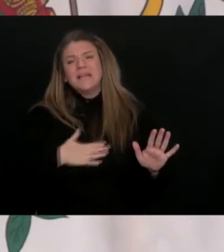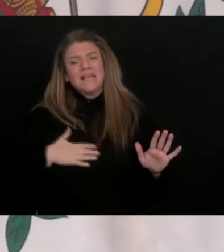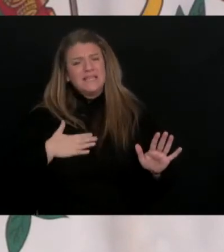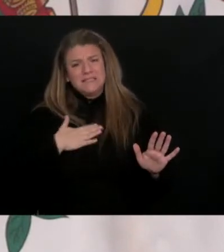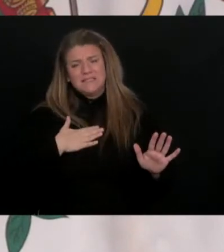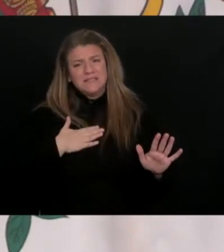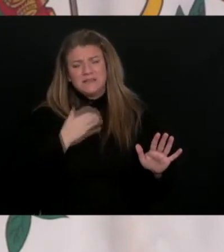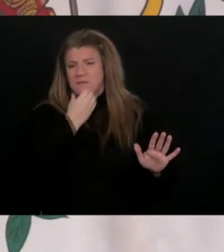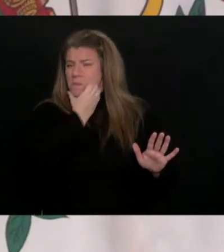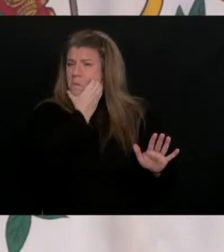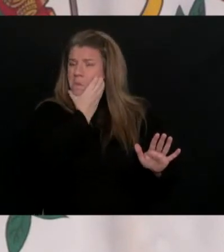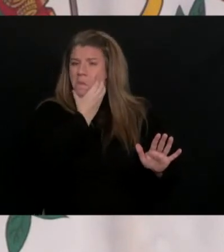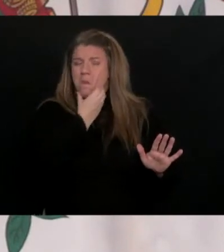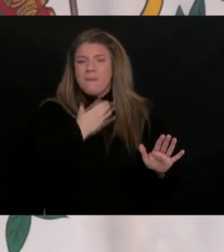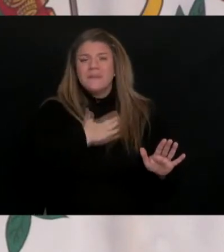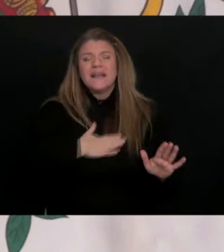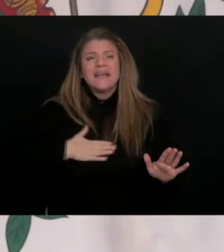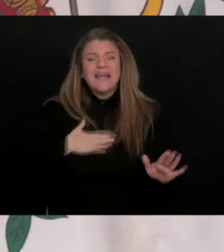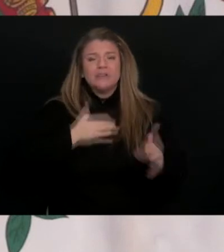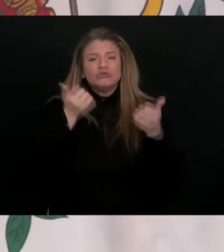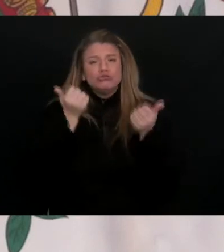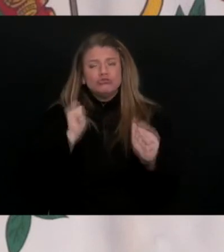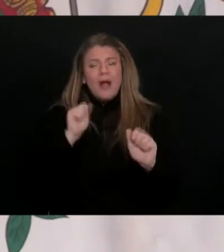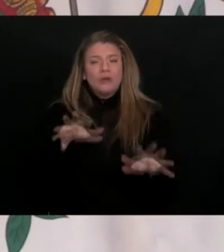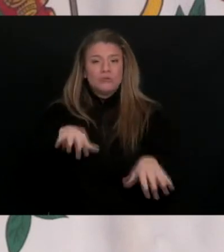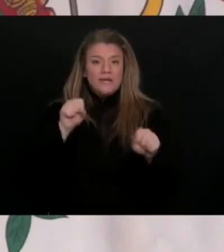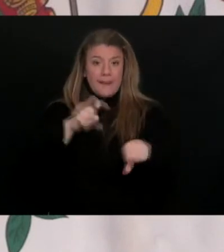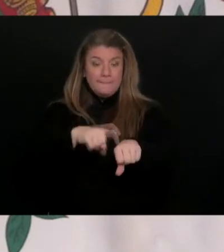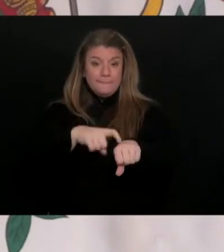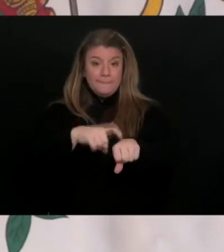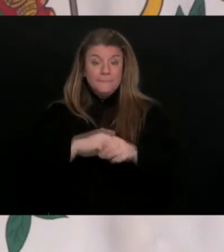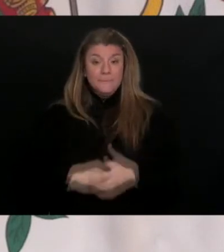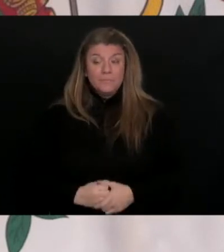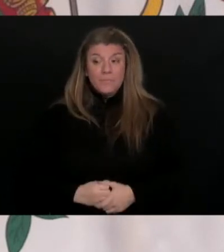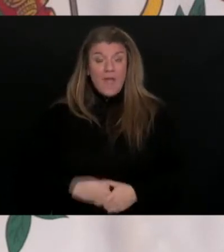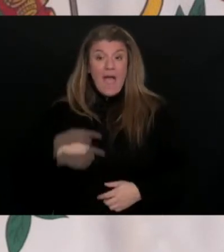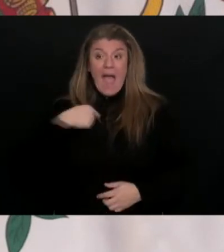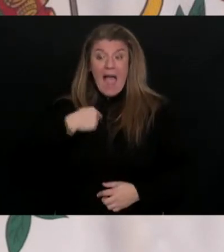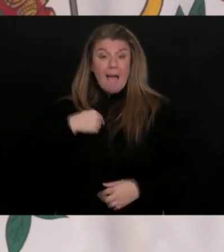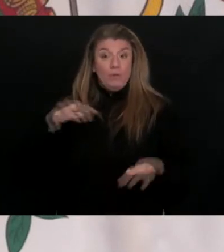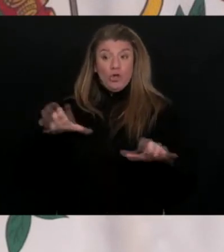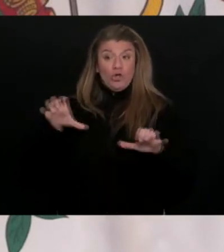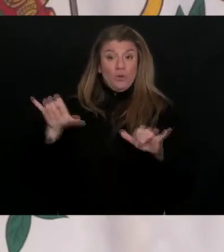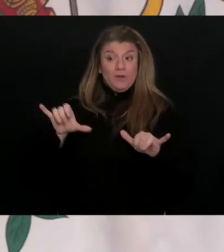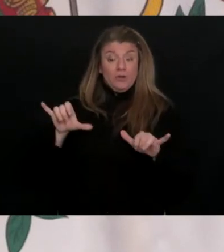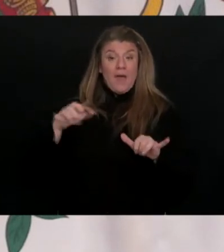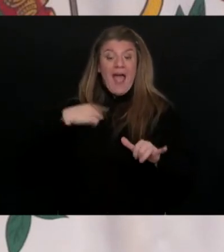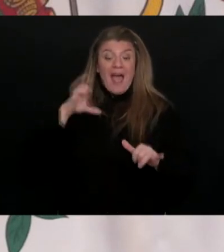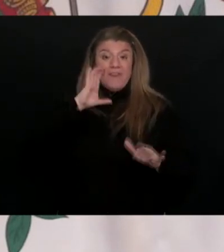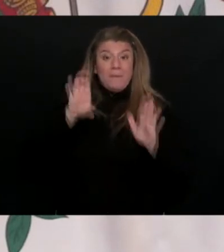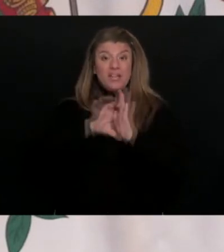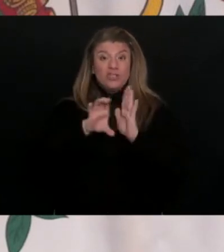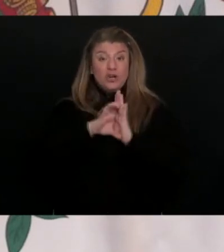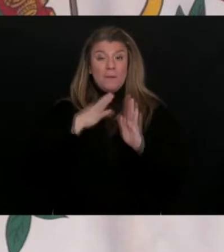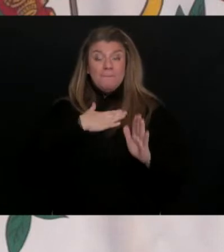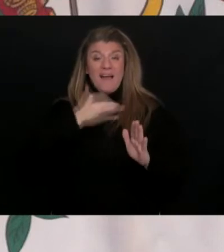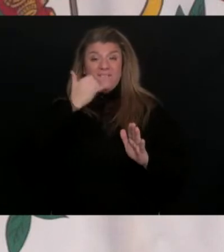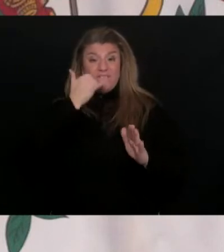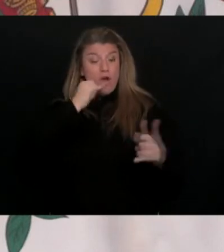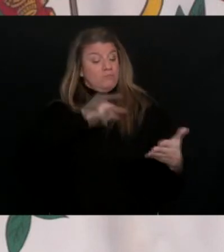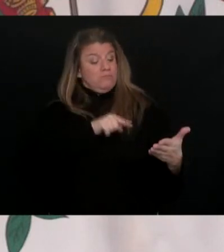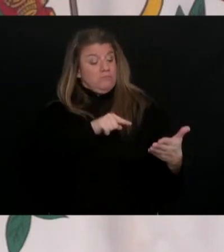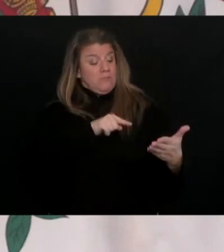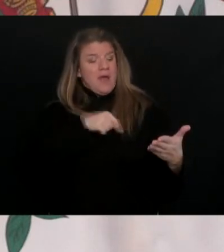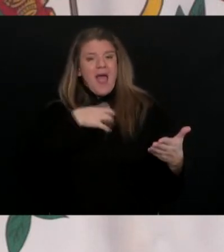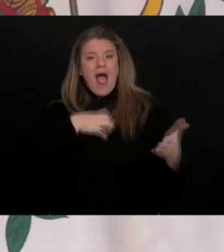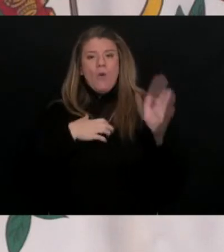please, try to take time. And I'm going to even try to do it before we're done here. I've got a picture on my phone. I'm going to try to put it